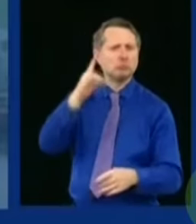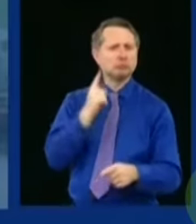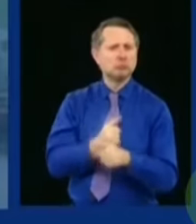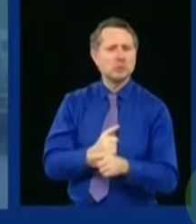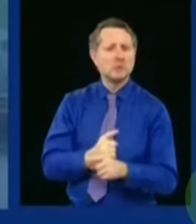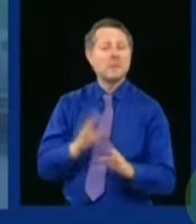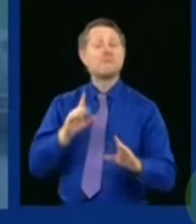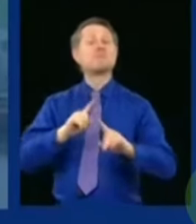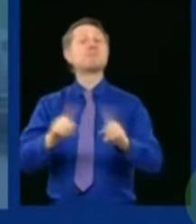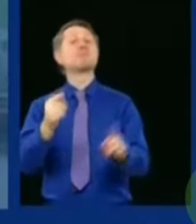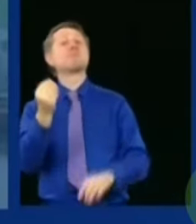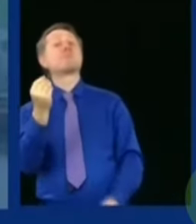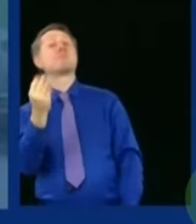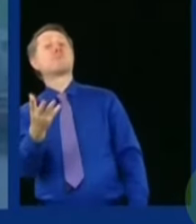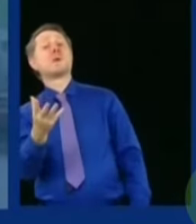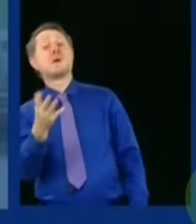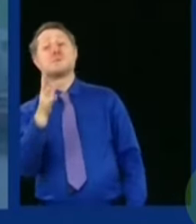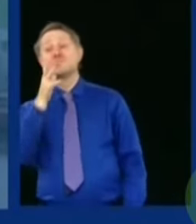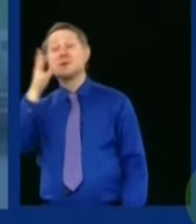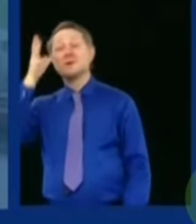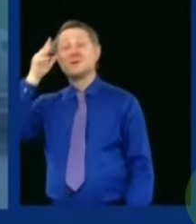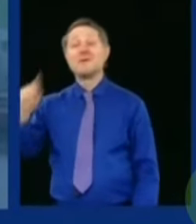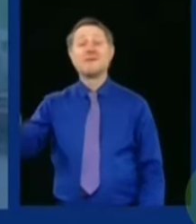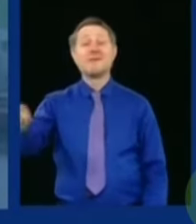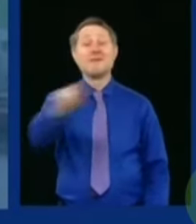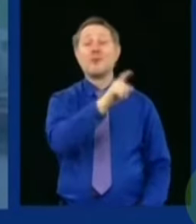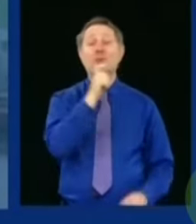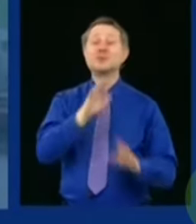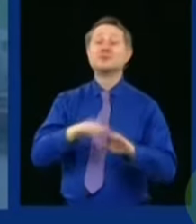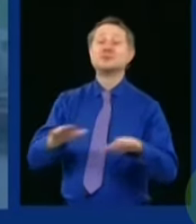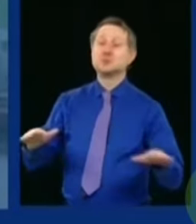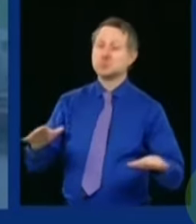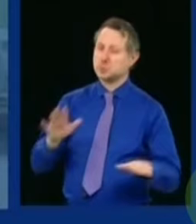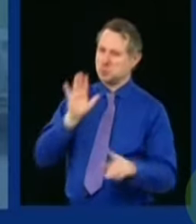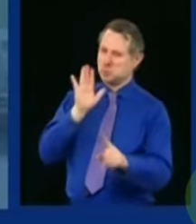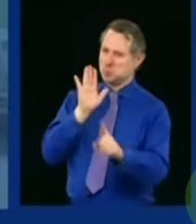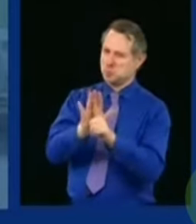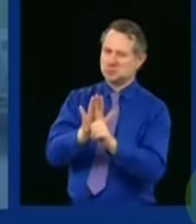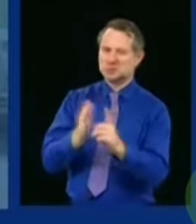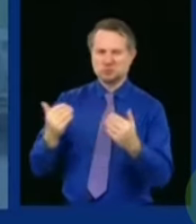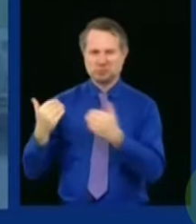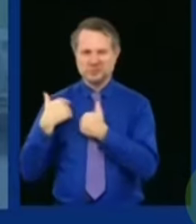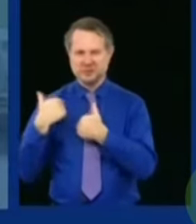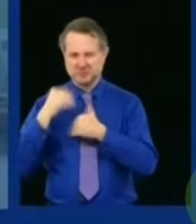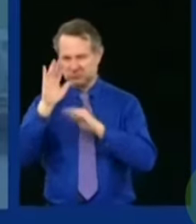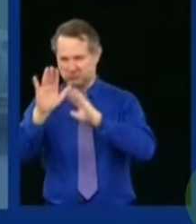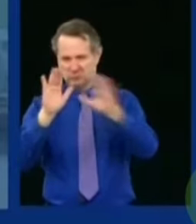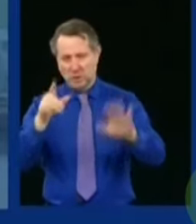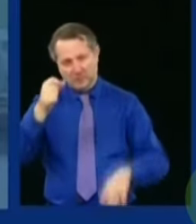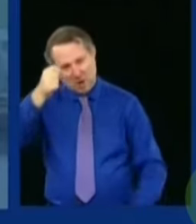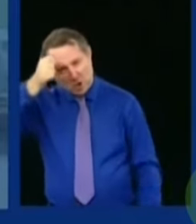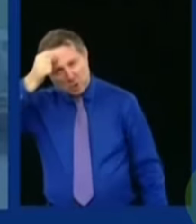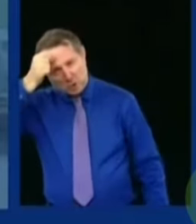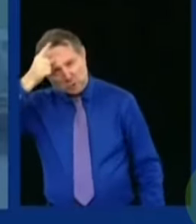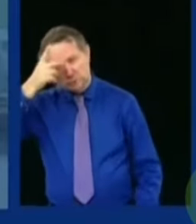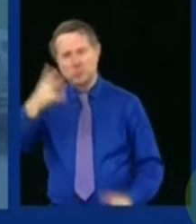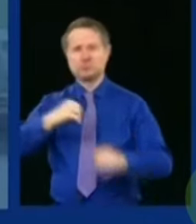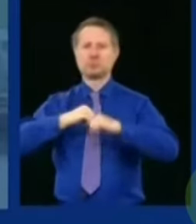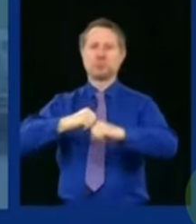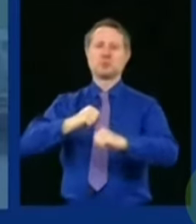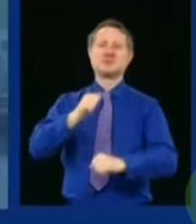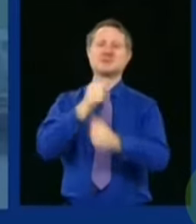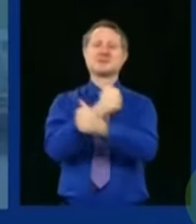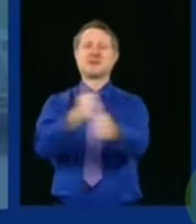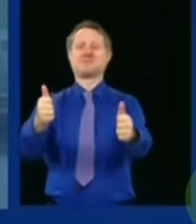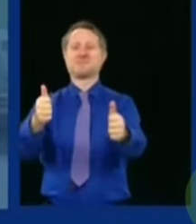every child, it's your job to understand and protect yourself. And I just urge